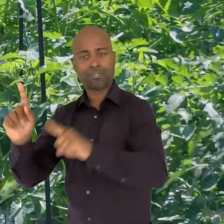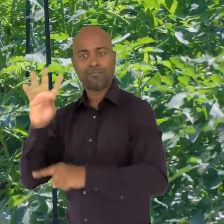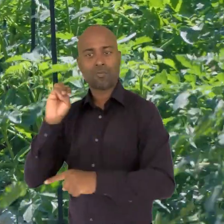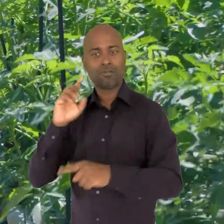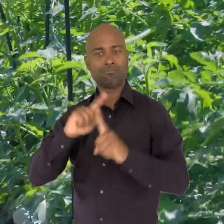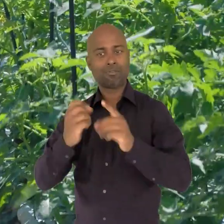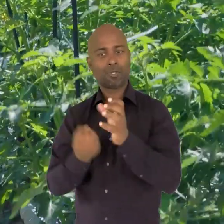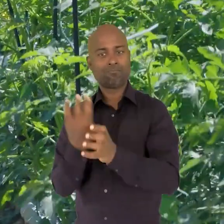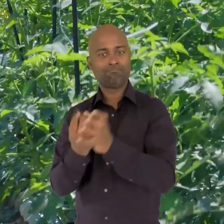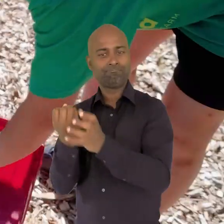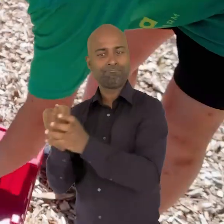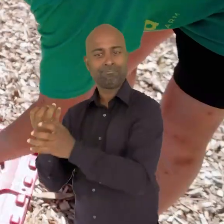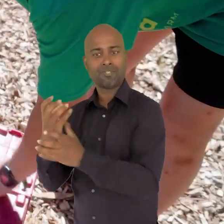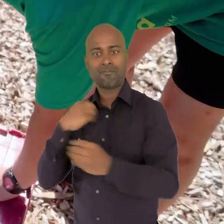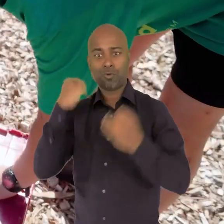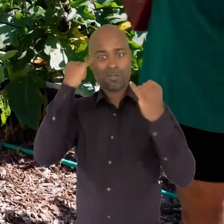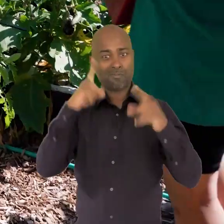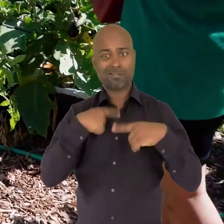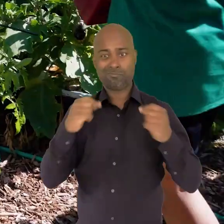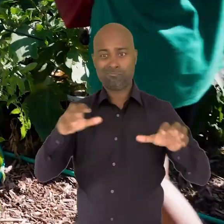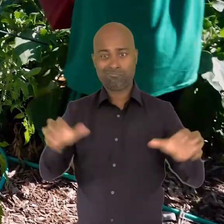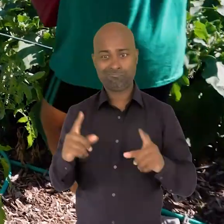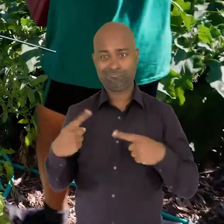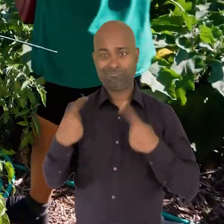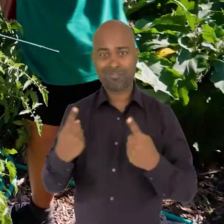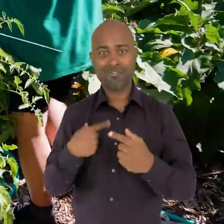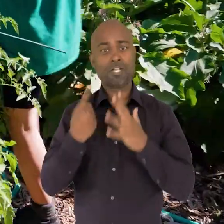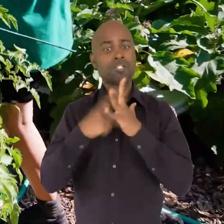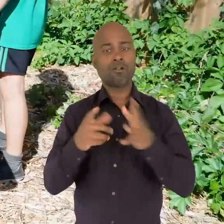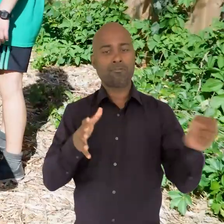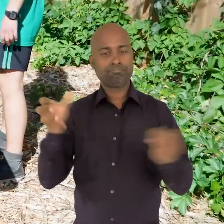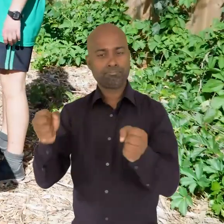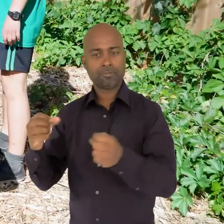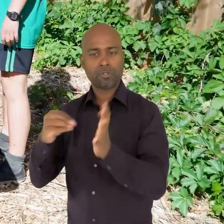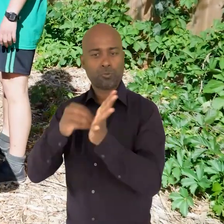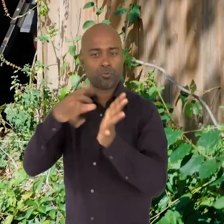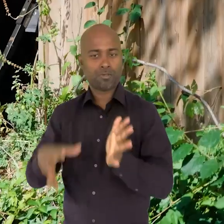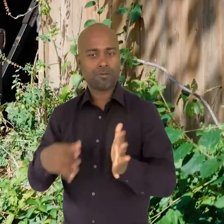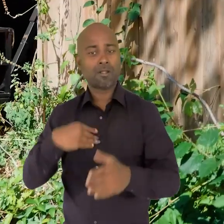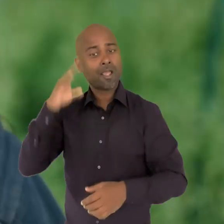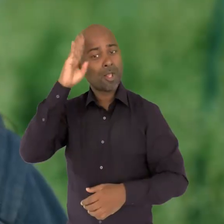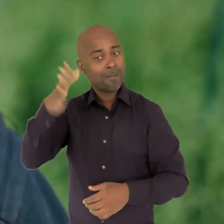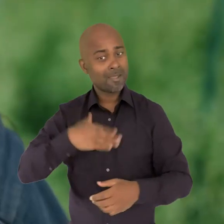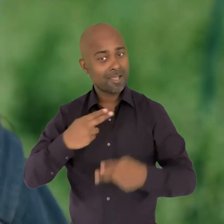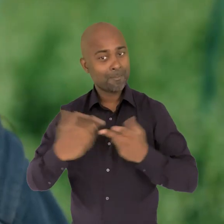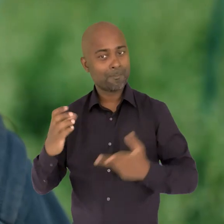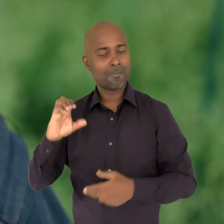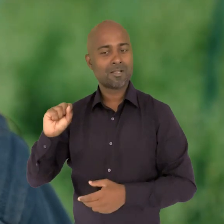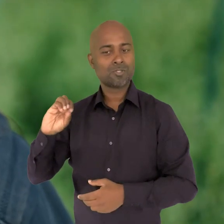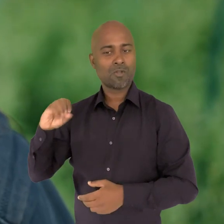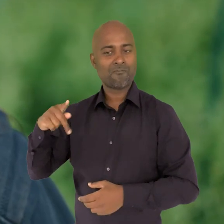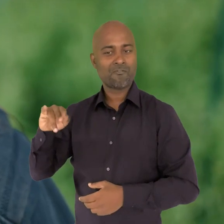different crops, had no idea what we were doing, and we started to hire students. Hi, my name is